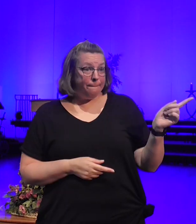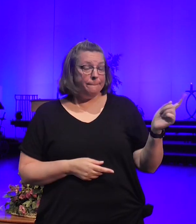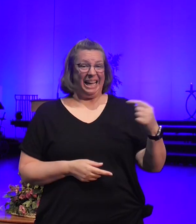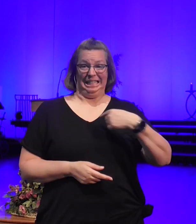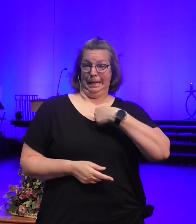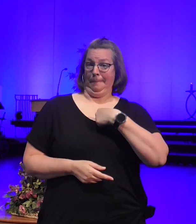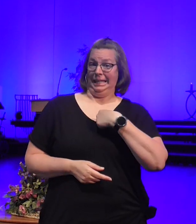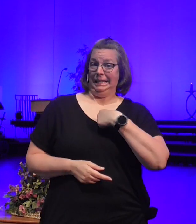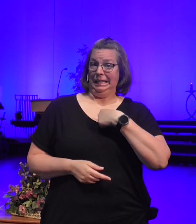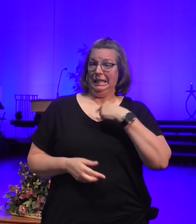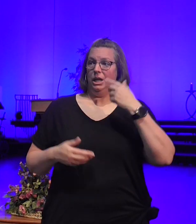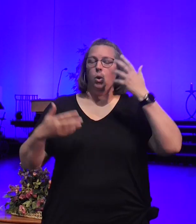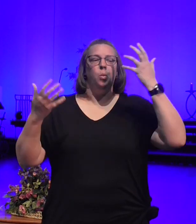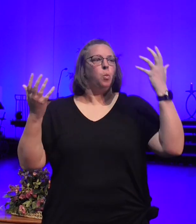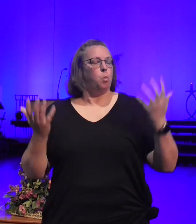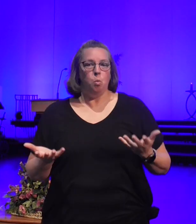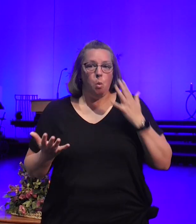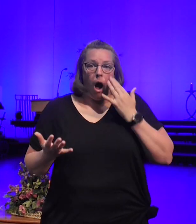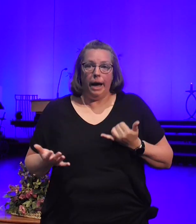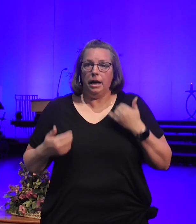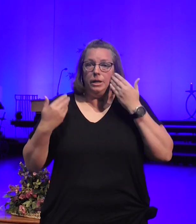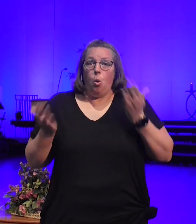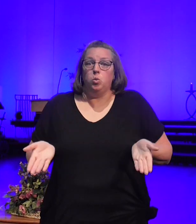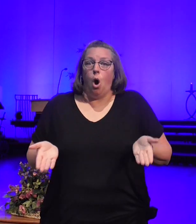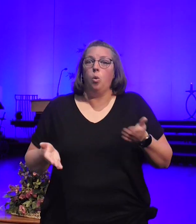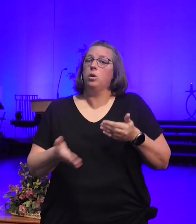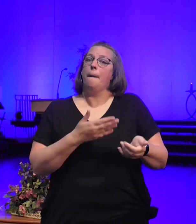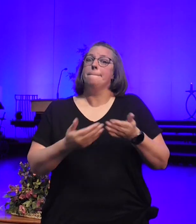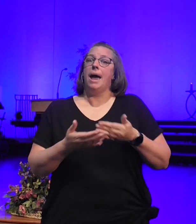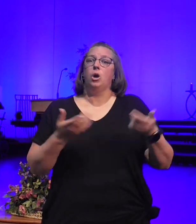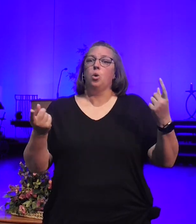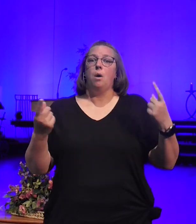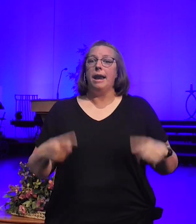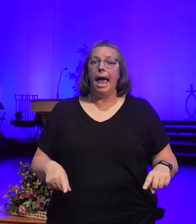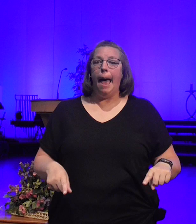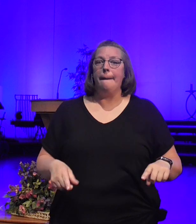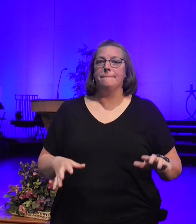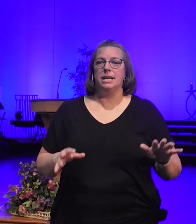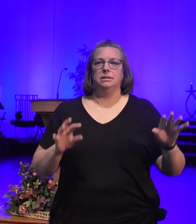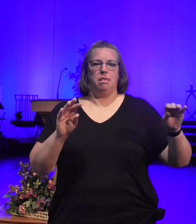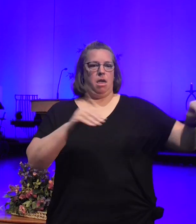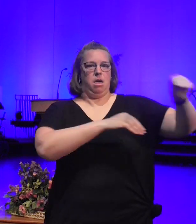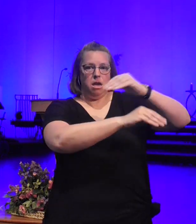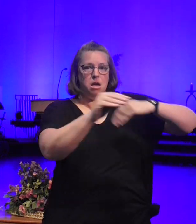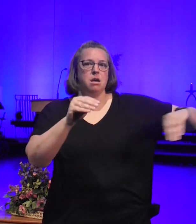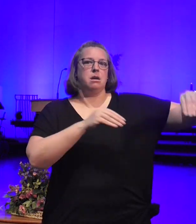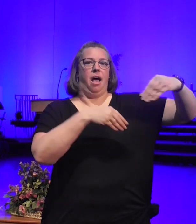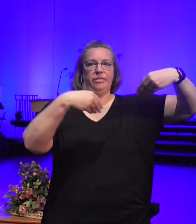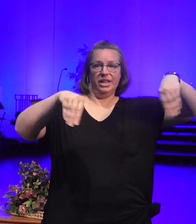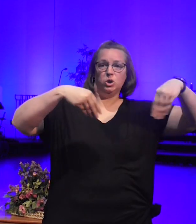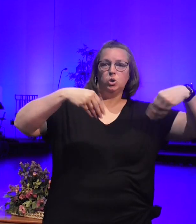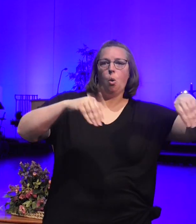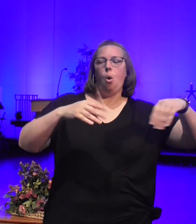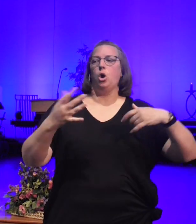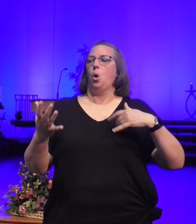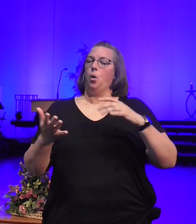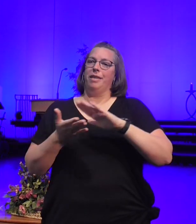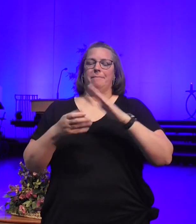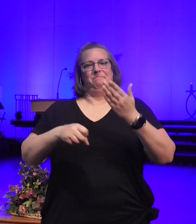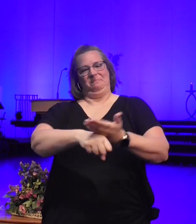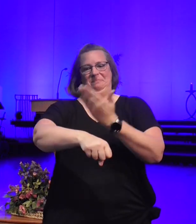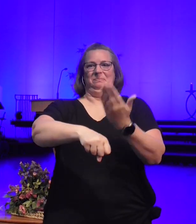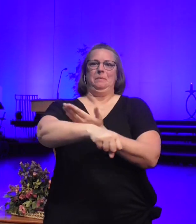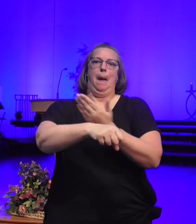it me? What is it? And no matter what they do about how they rearrange the store or how modern the store